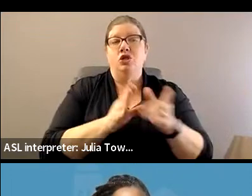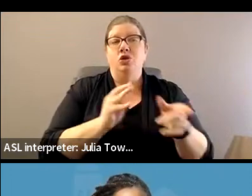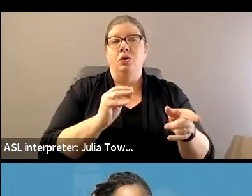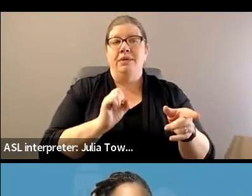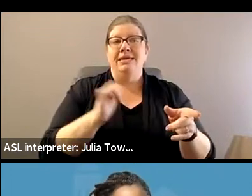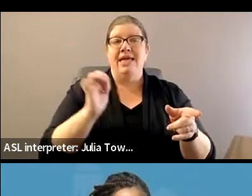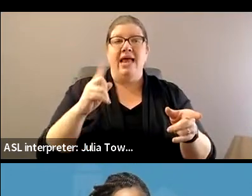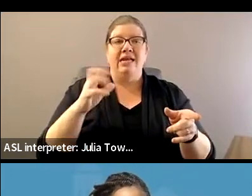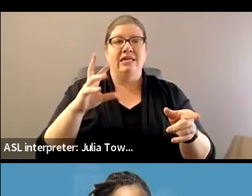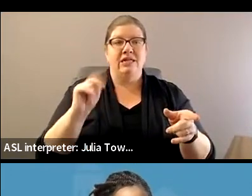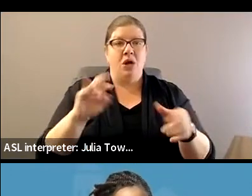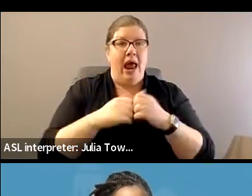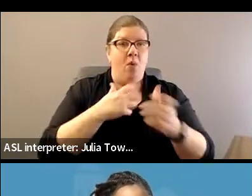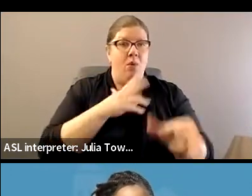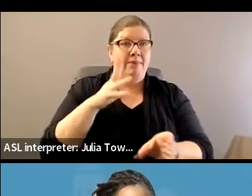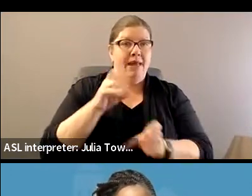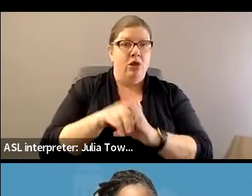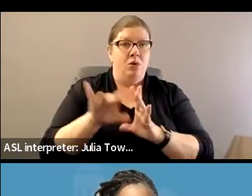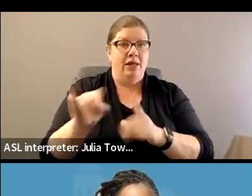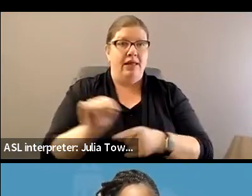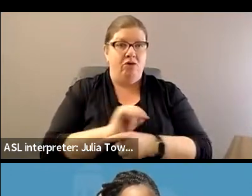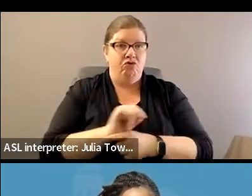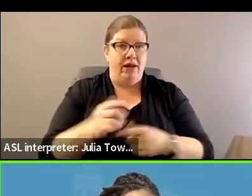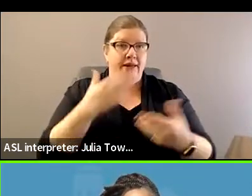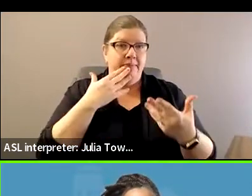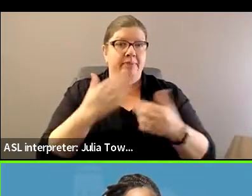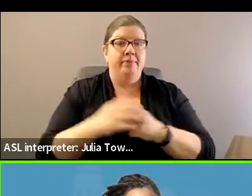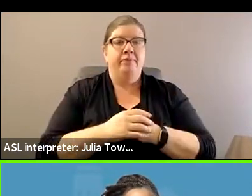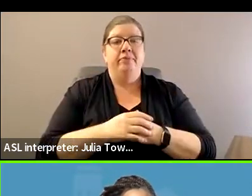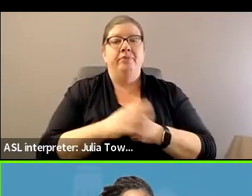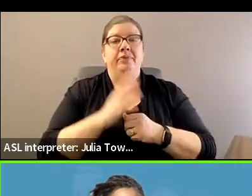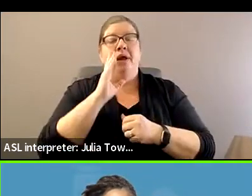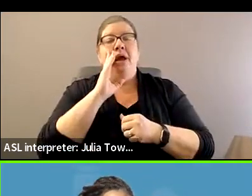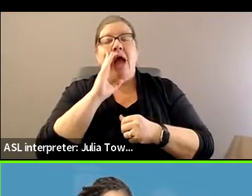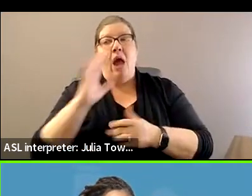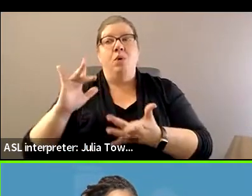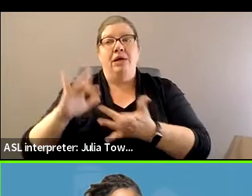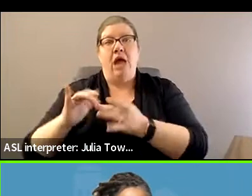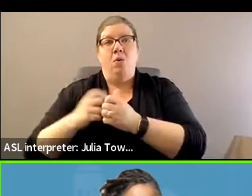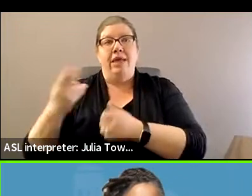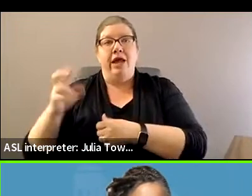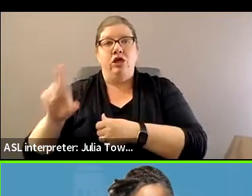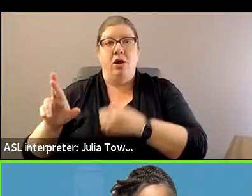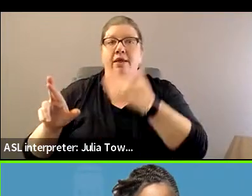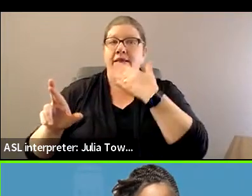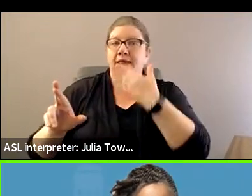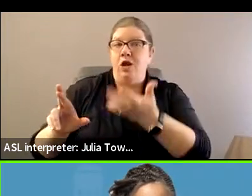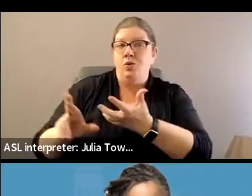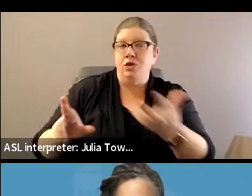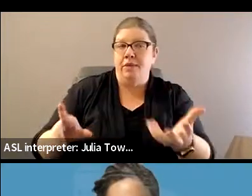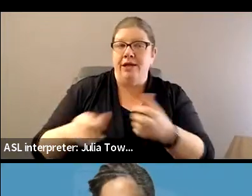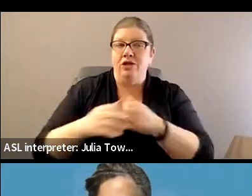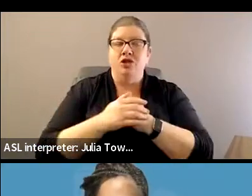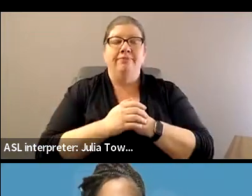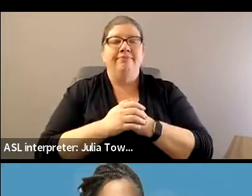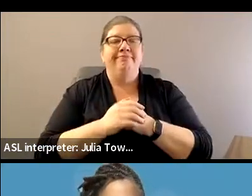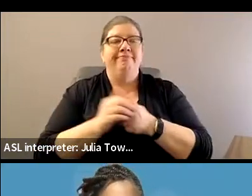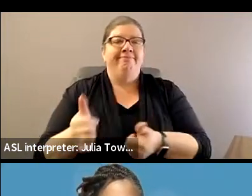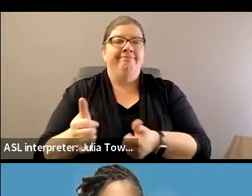get included in that training. I will connect with HR. Thank you. Okay, thank you so much.